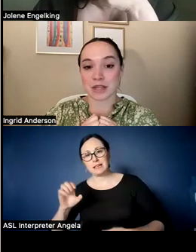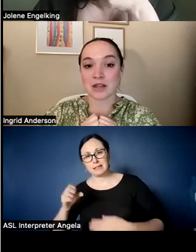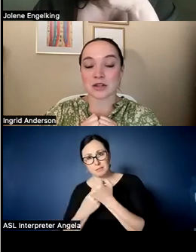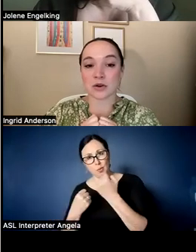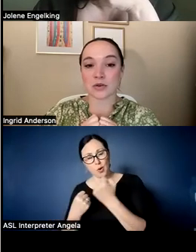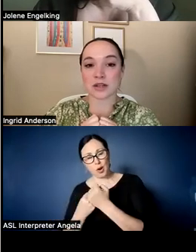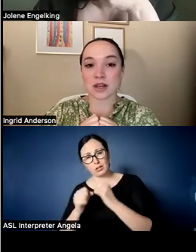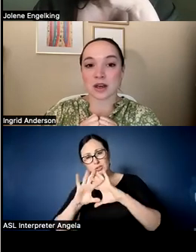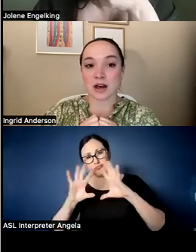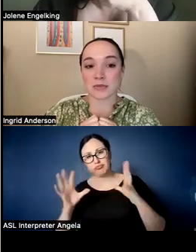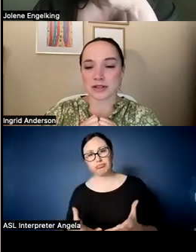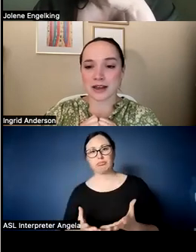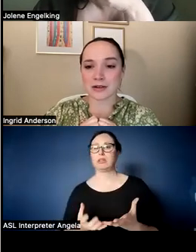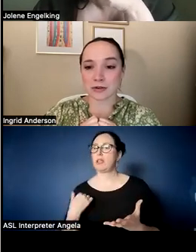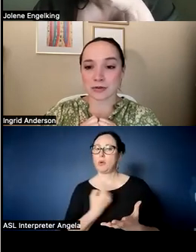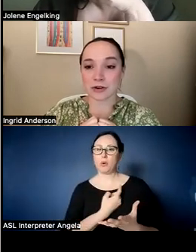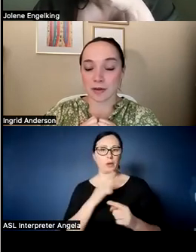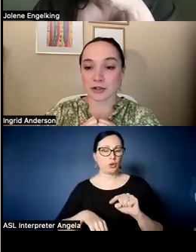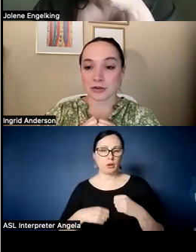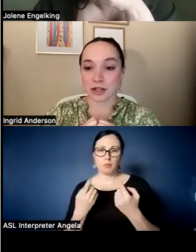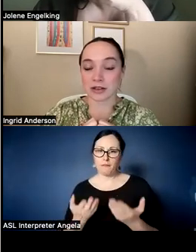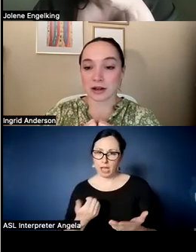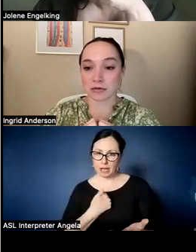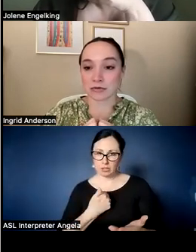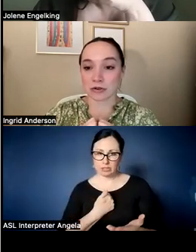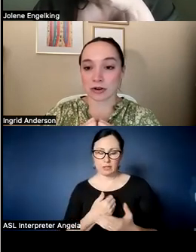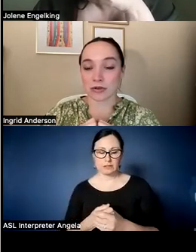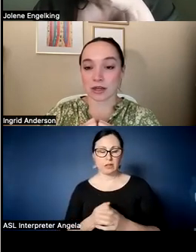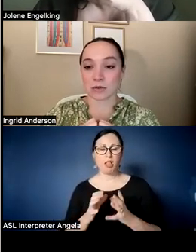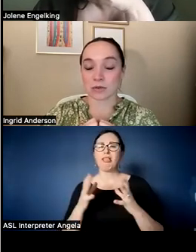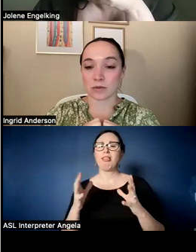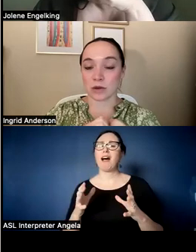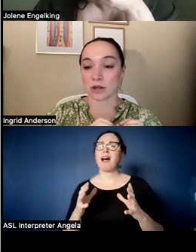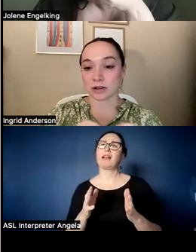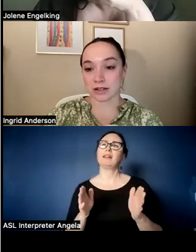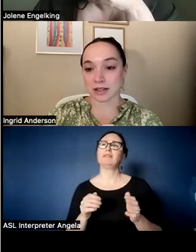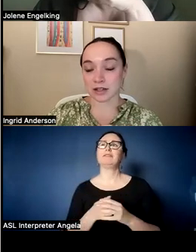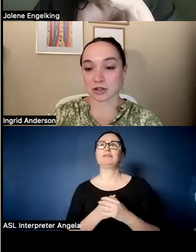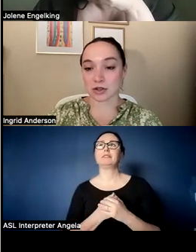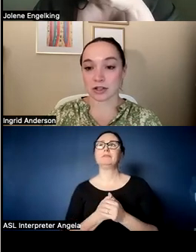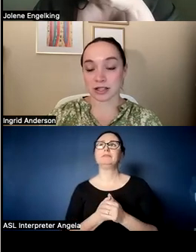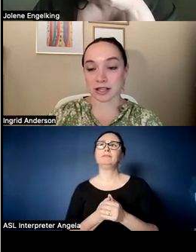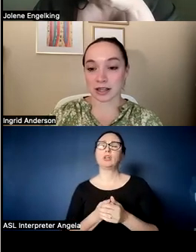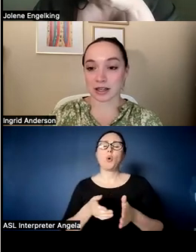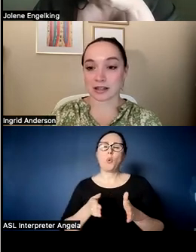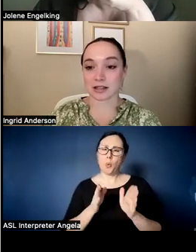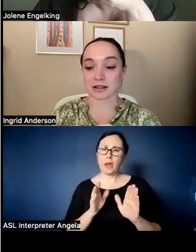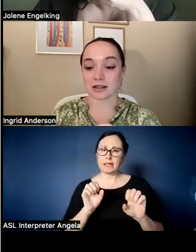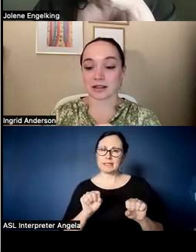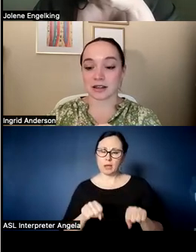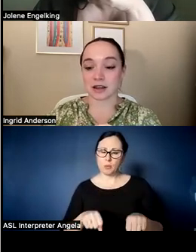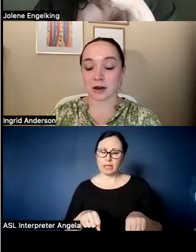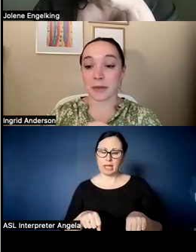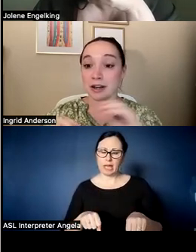own. So there's a lot of room for opportunity, a lot of room for growth in what it looks like to articulate and